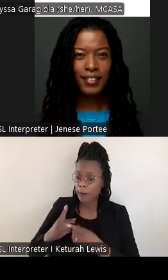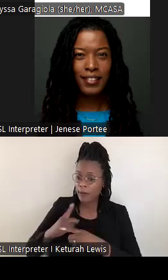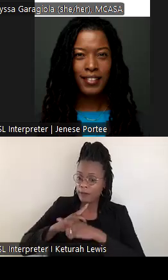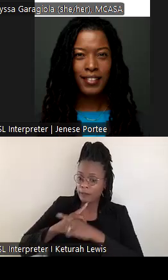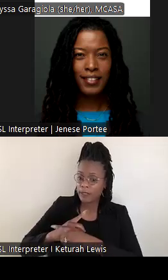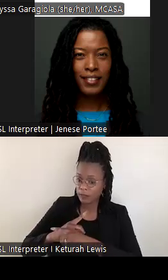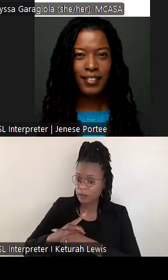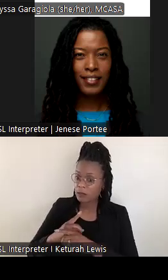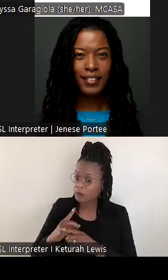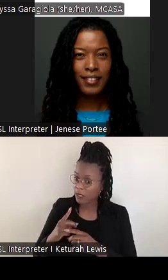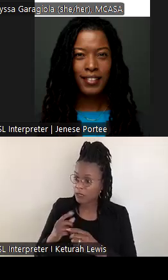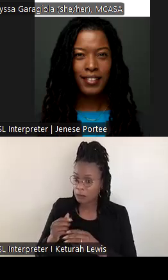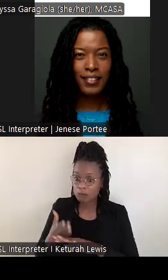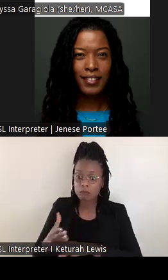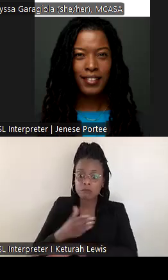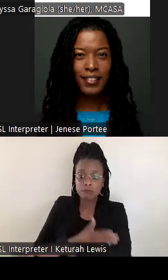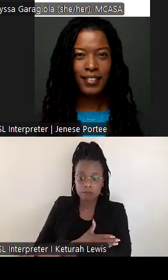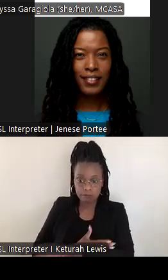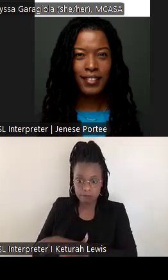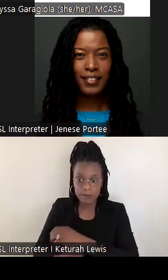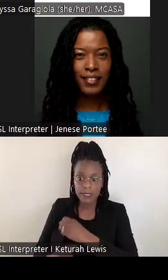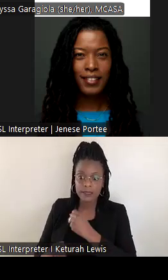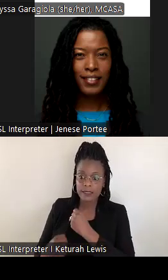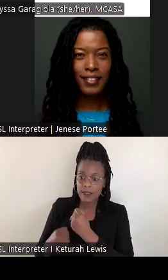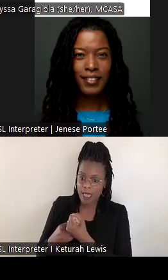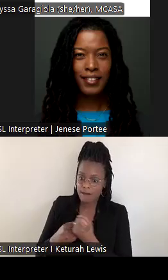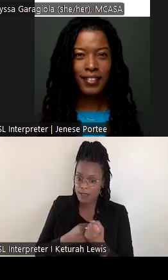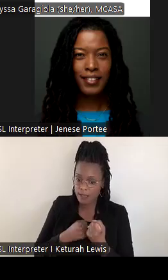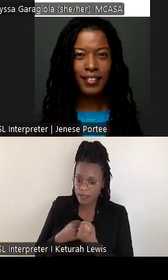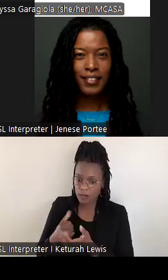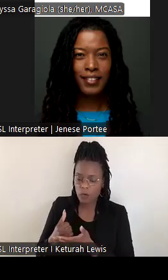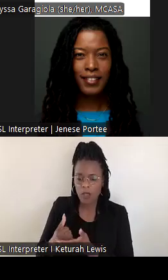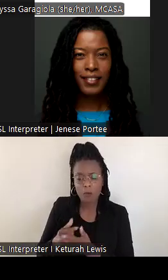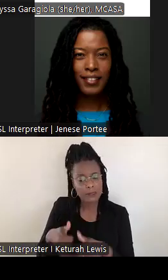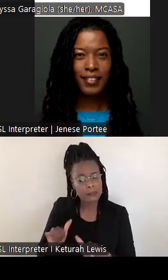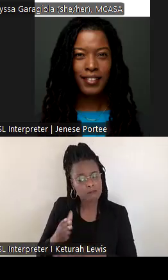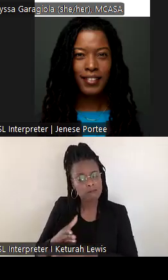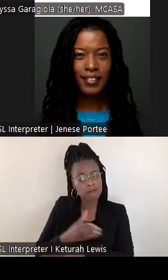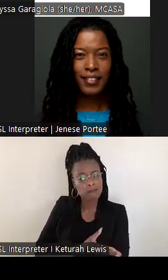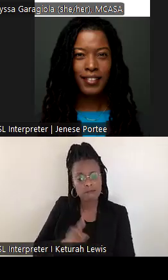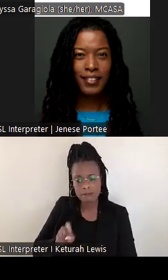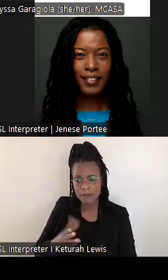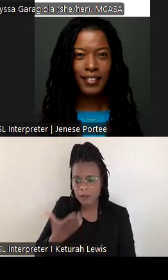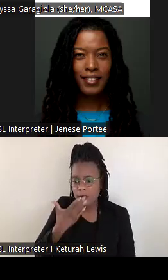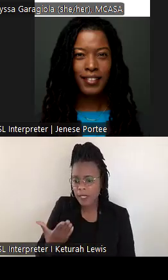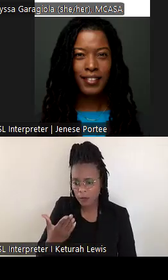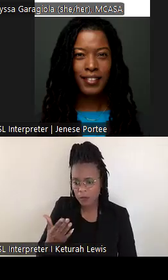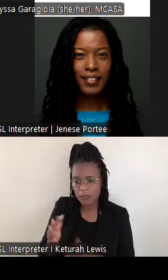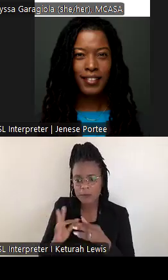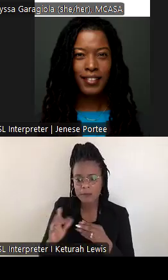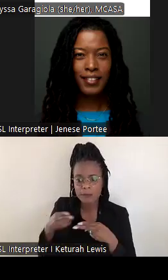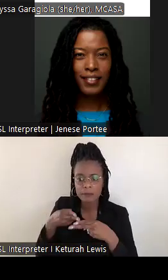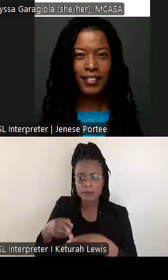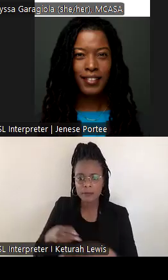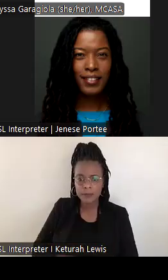advocate to really help in those areas, but there's still a ways to go. So thanks for bringing up that